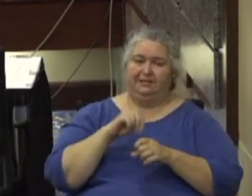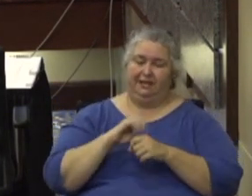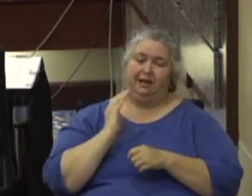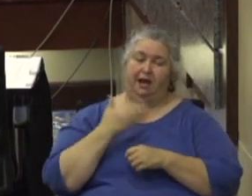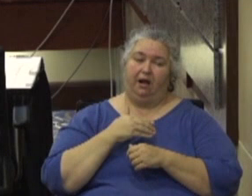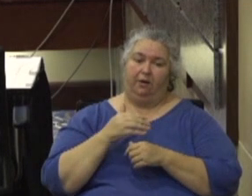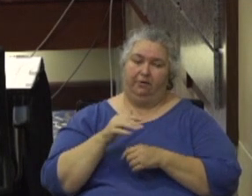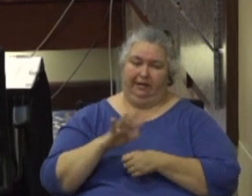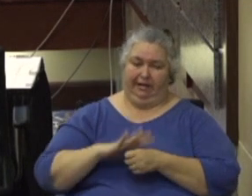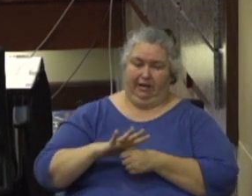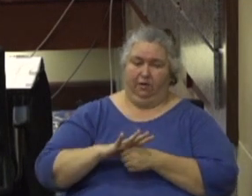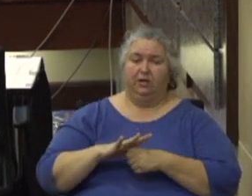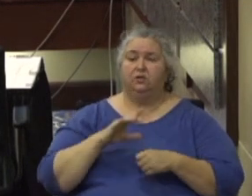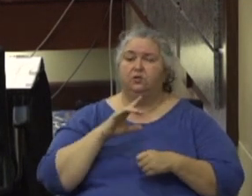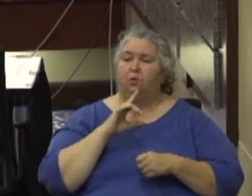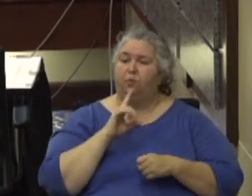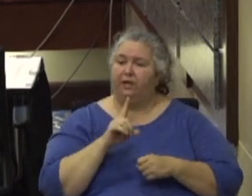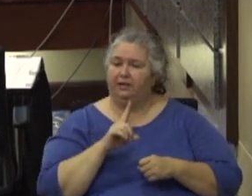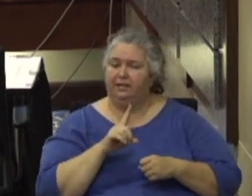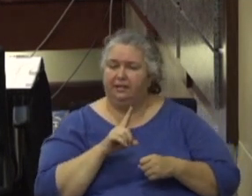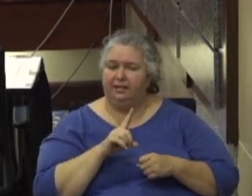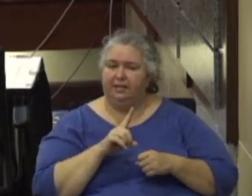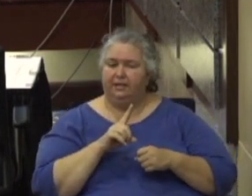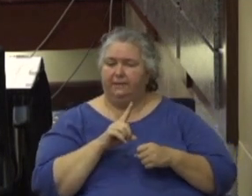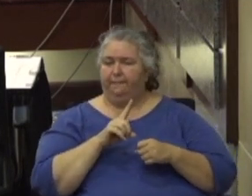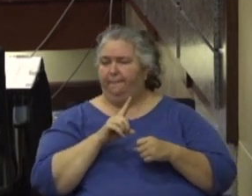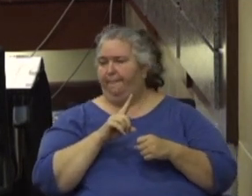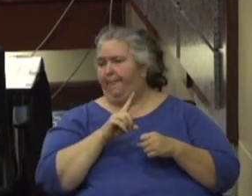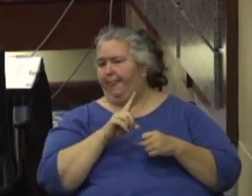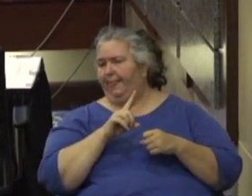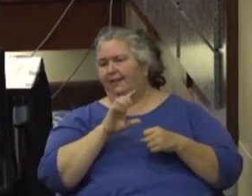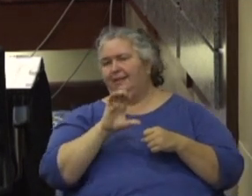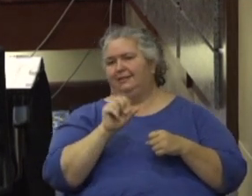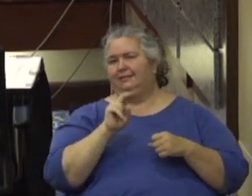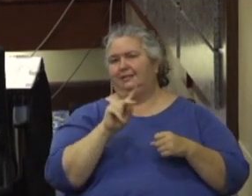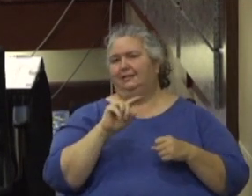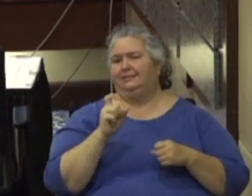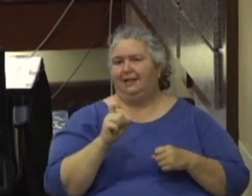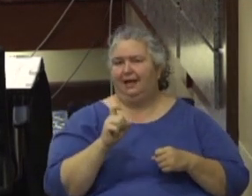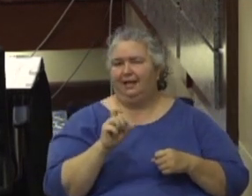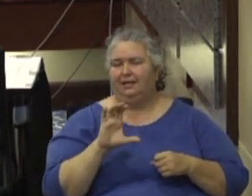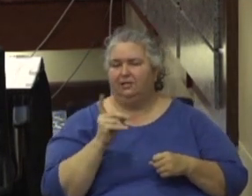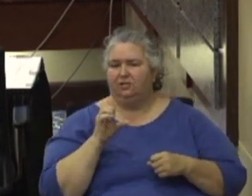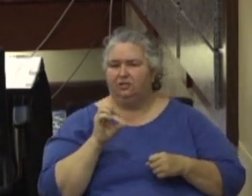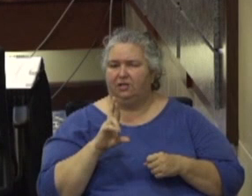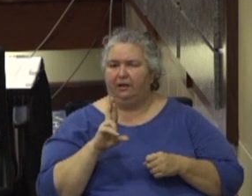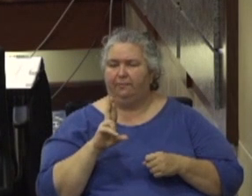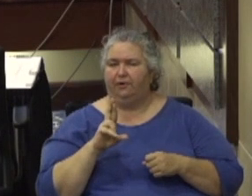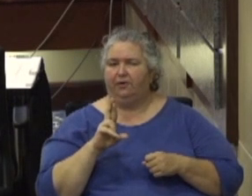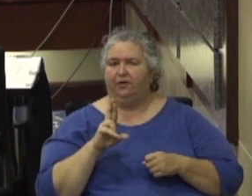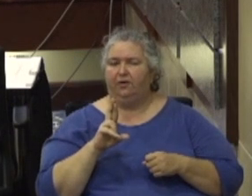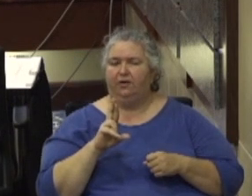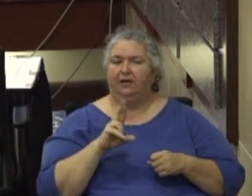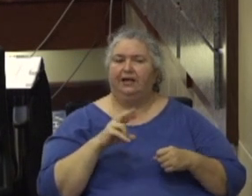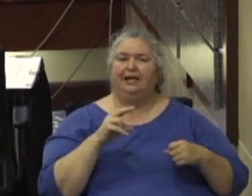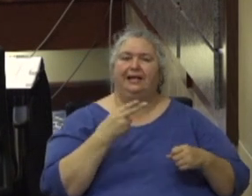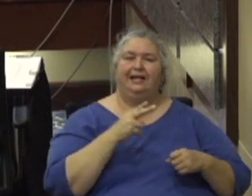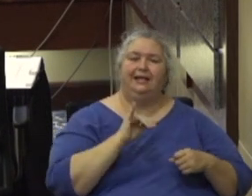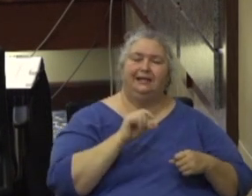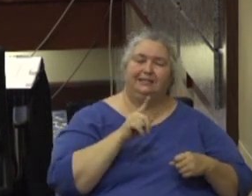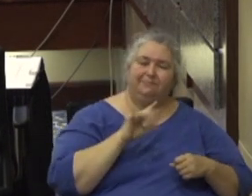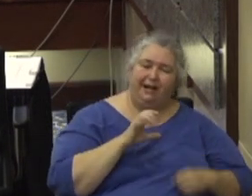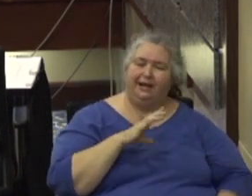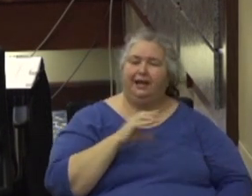marketplace. So the Starbridge partnership is the Syntex Hispanic Chamber of Commerce as well as the Syntex African American Chamber of